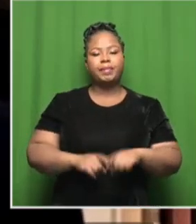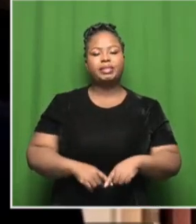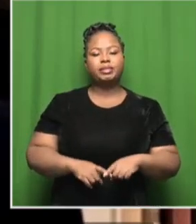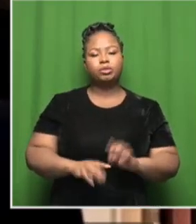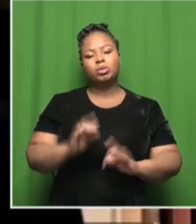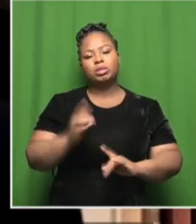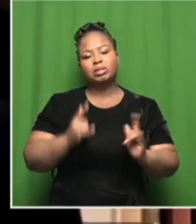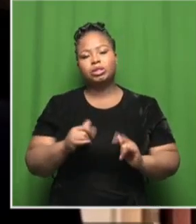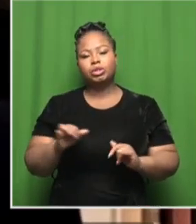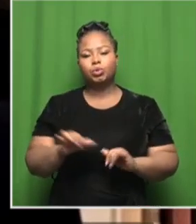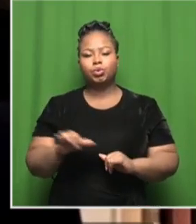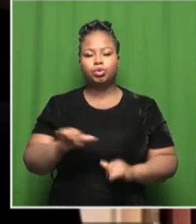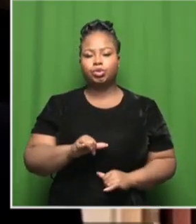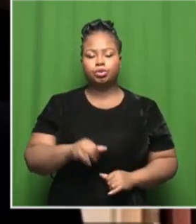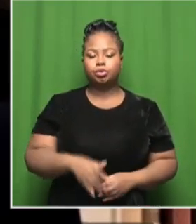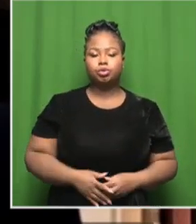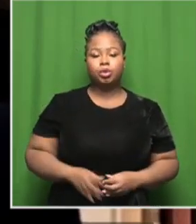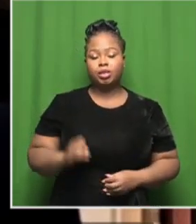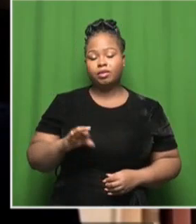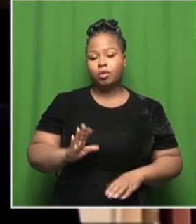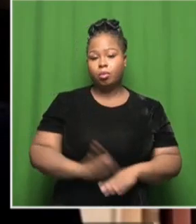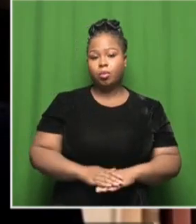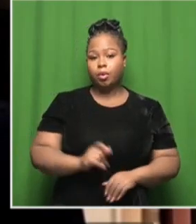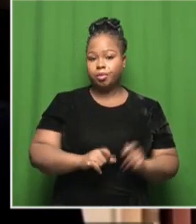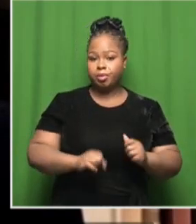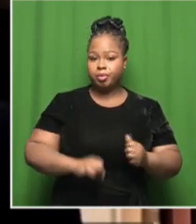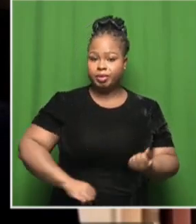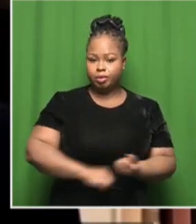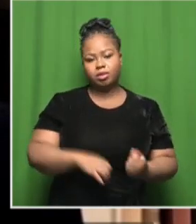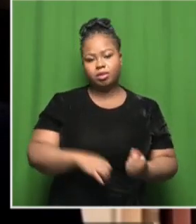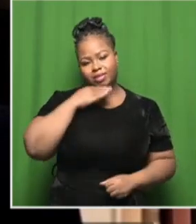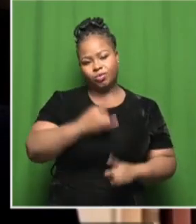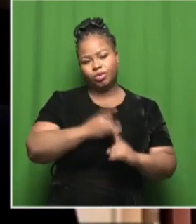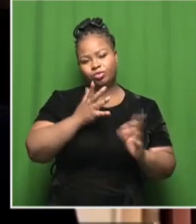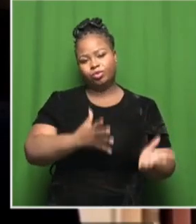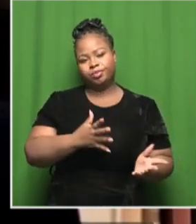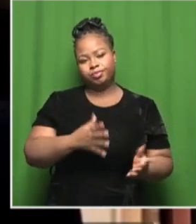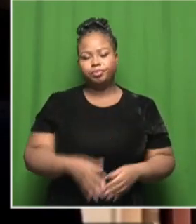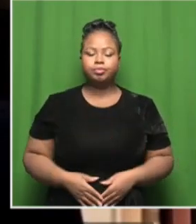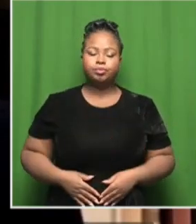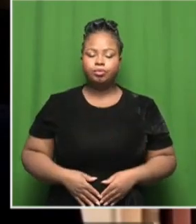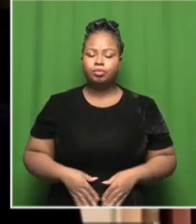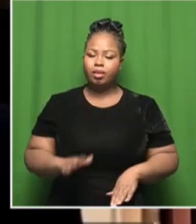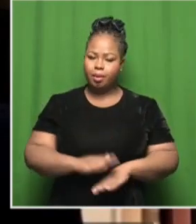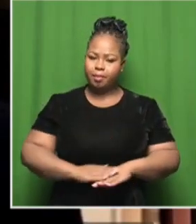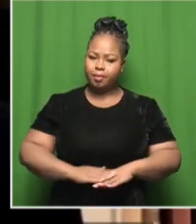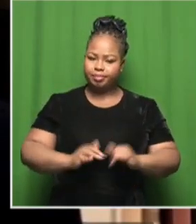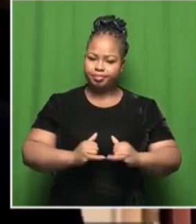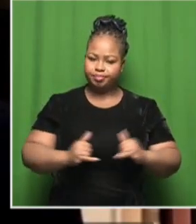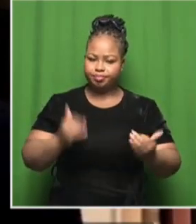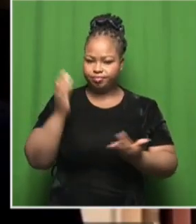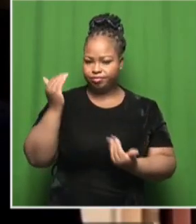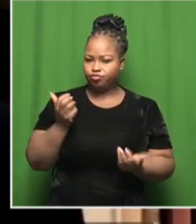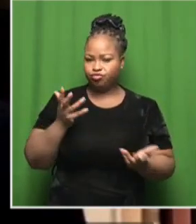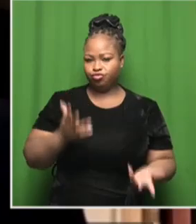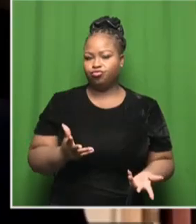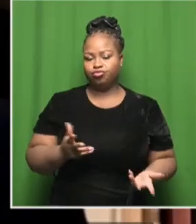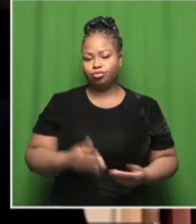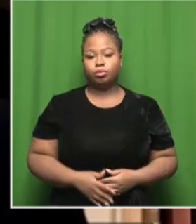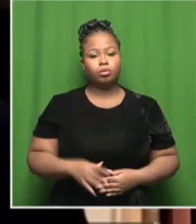people support one person for president, that's who it should be. So that's our modern baseline of what we expect. And that's